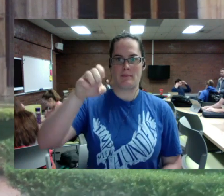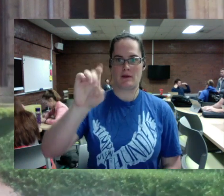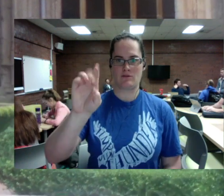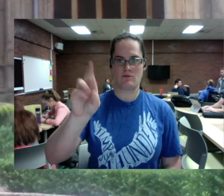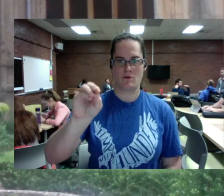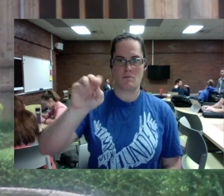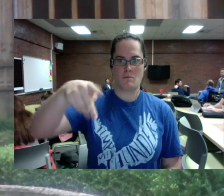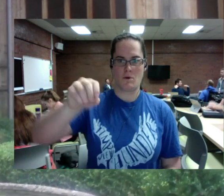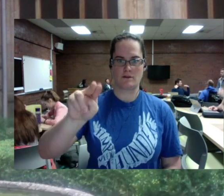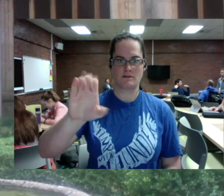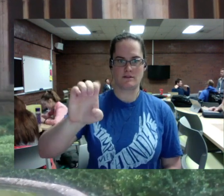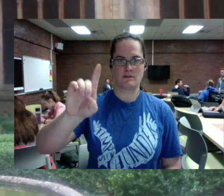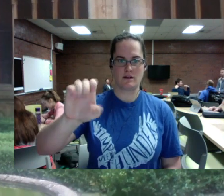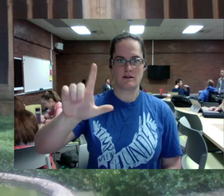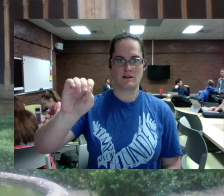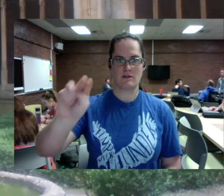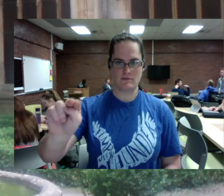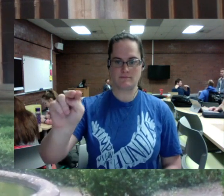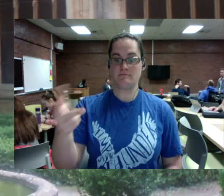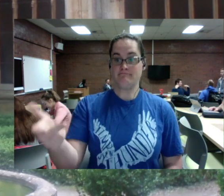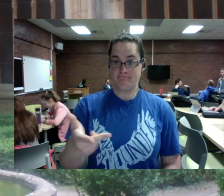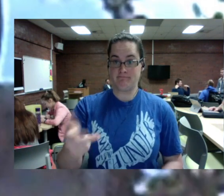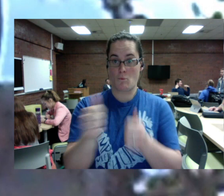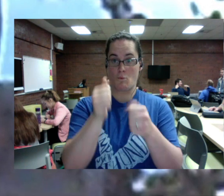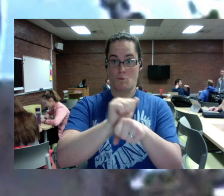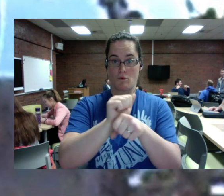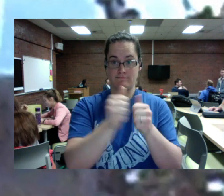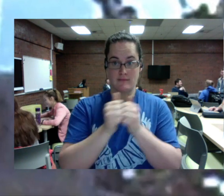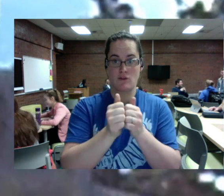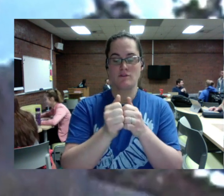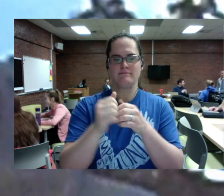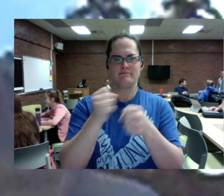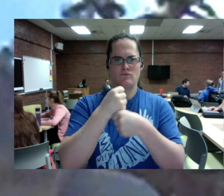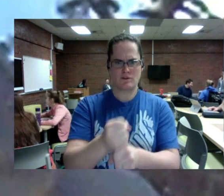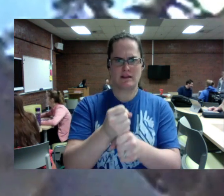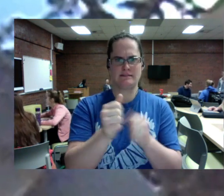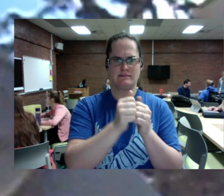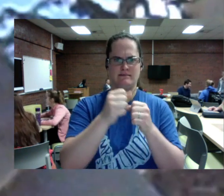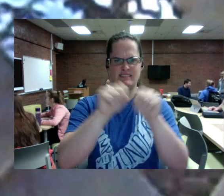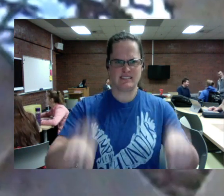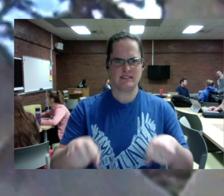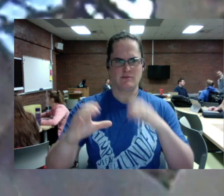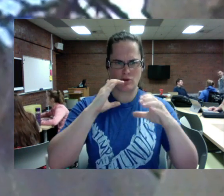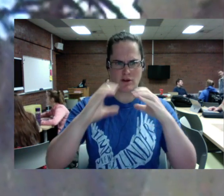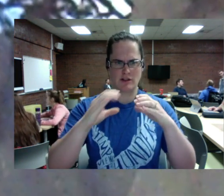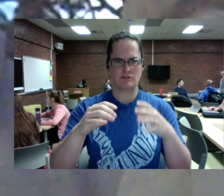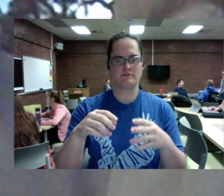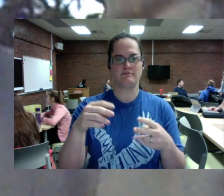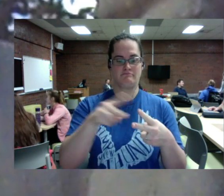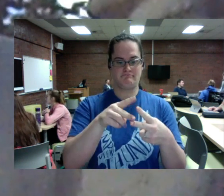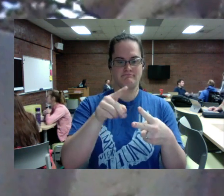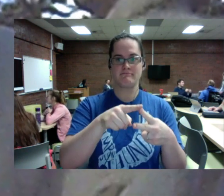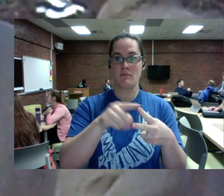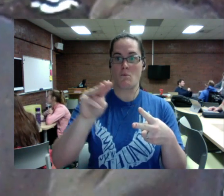Oña, where they were taught by Pedro Ponce de León. The Velascos and Ponce de León worked together to make a system of